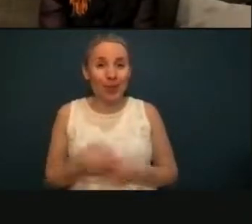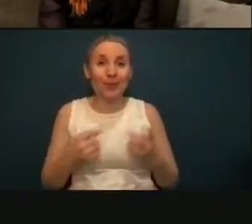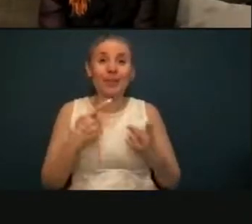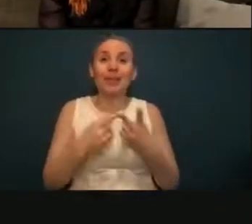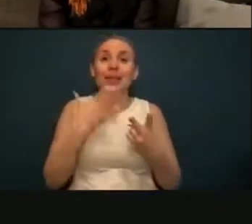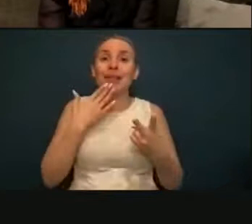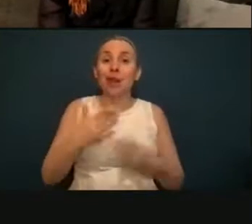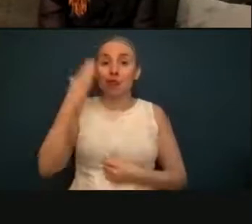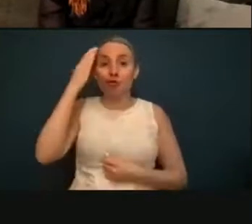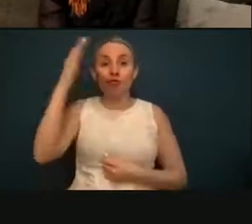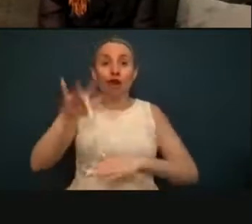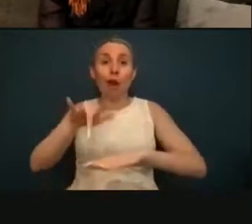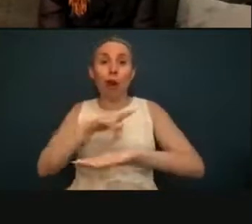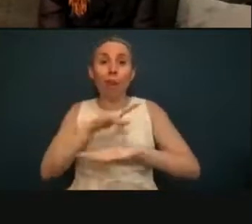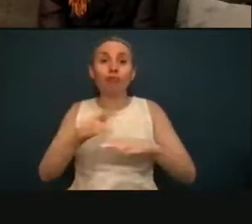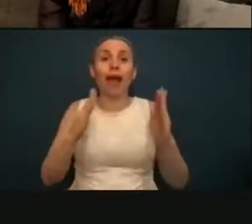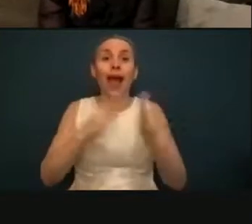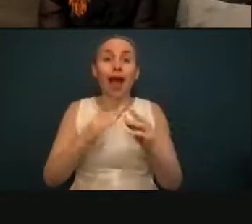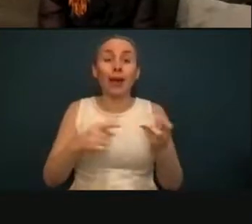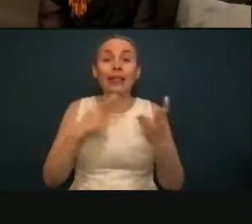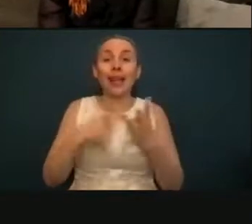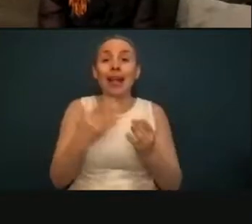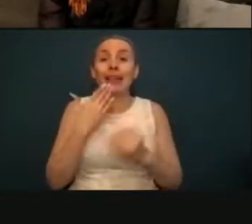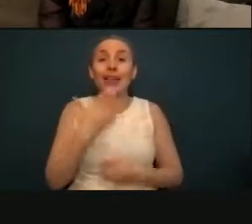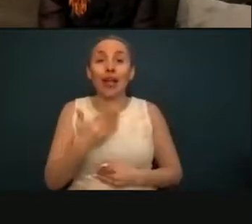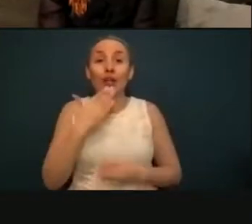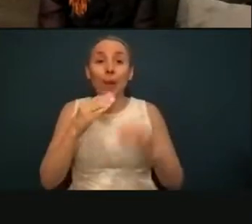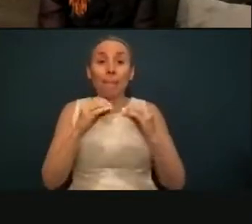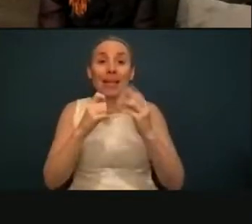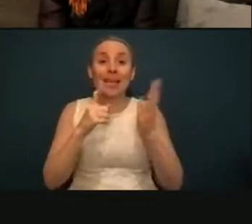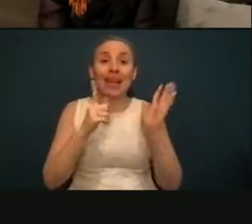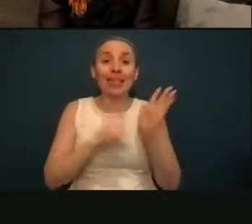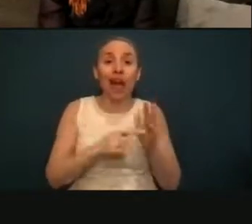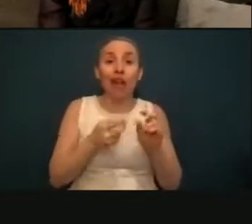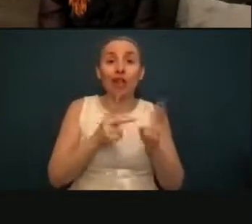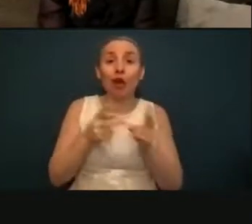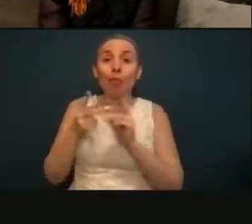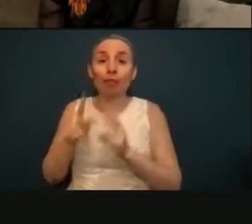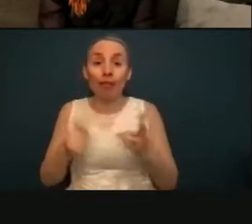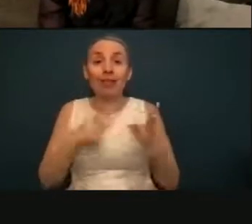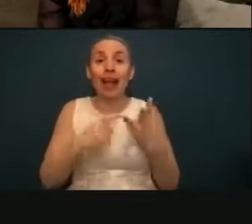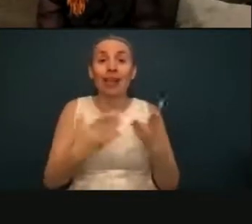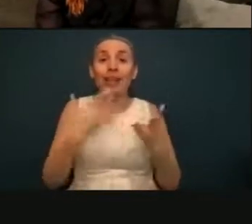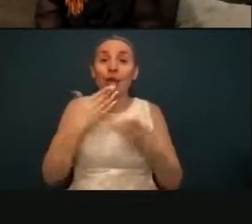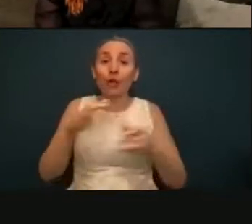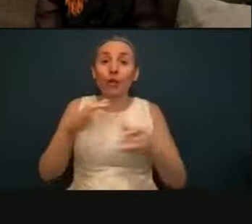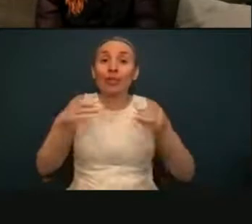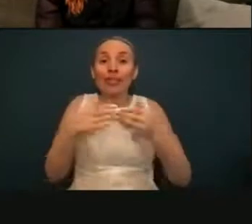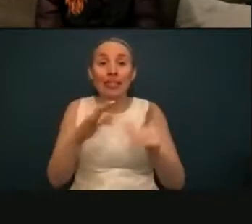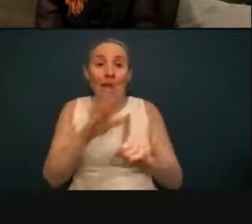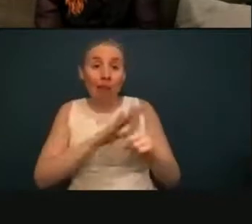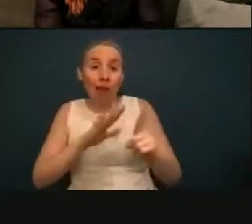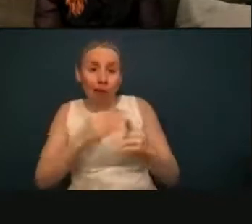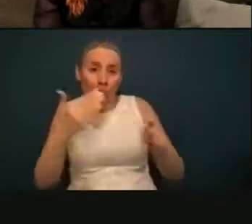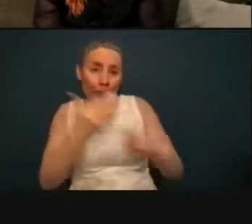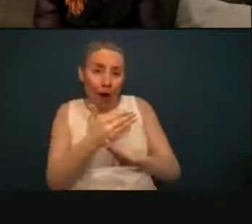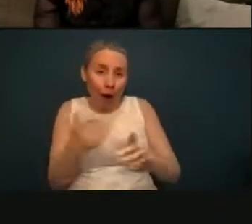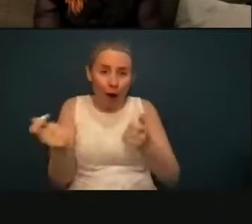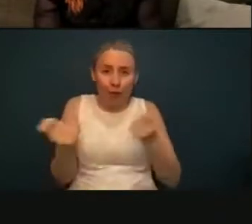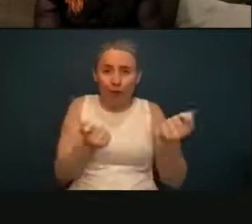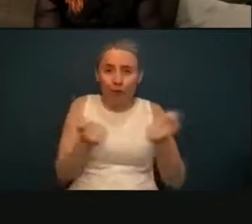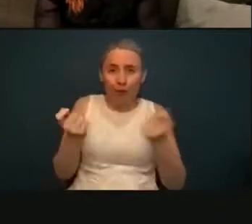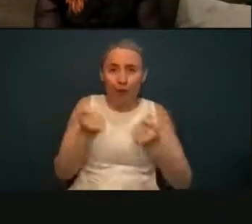House, the BSL interpreters, everybody on this team that have worked really hard to bring to you